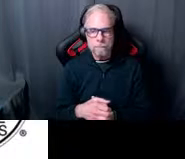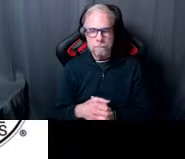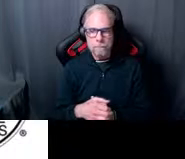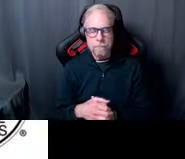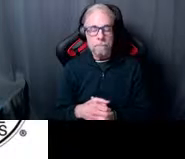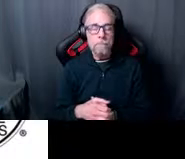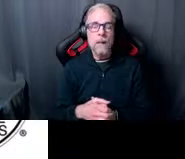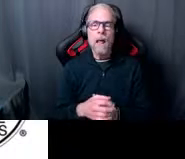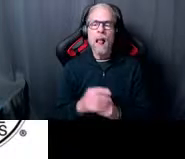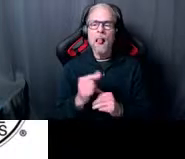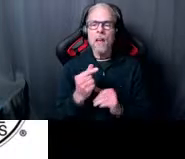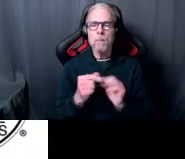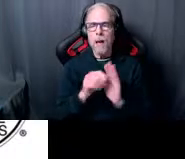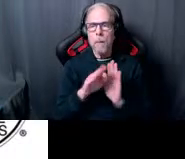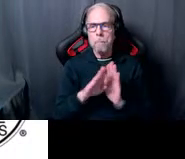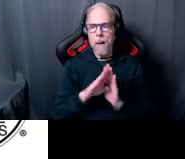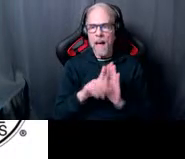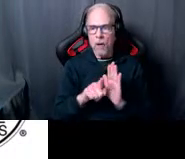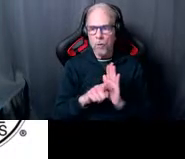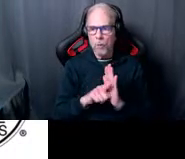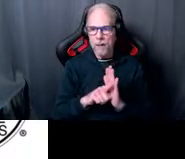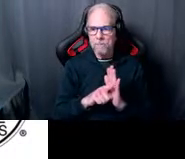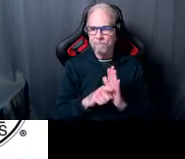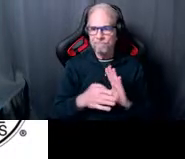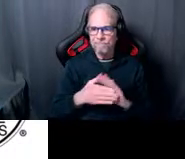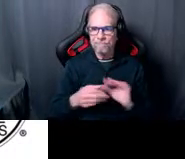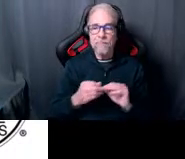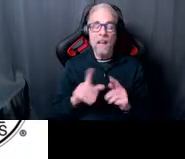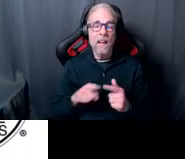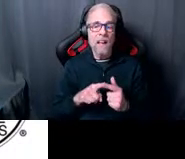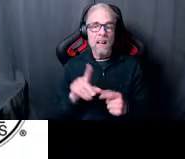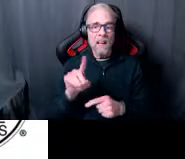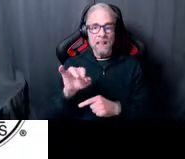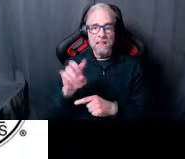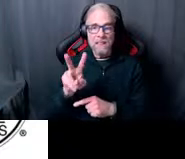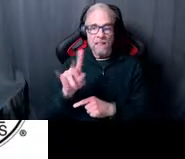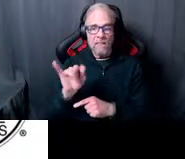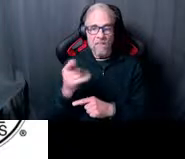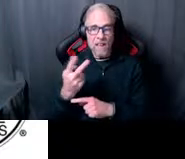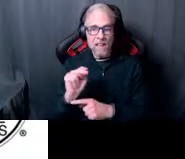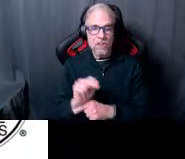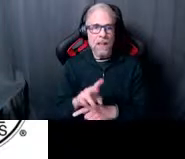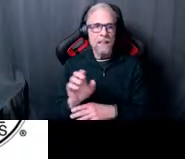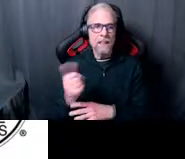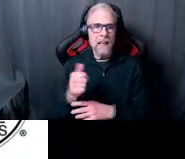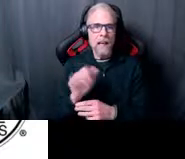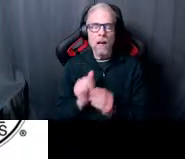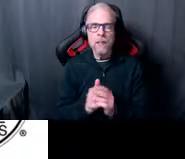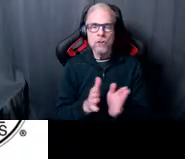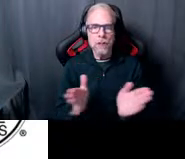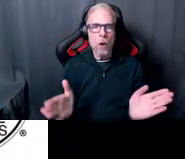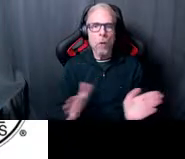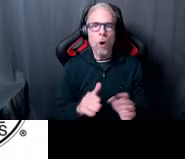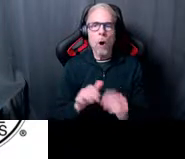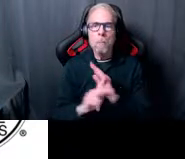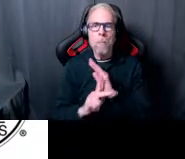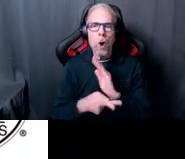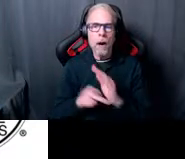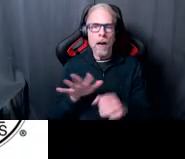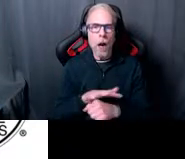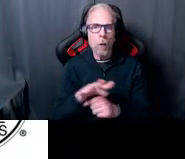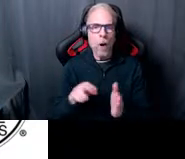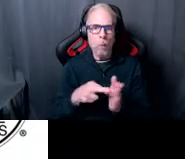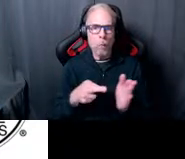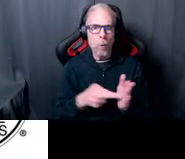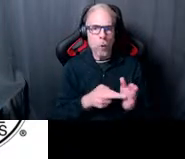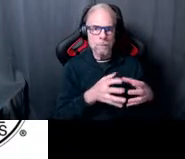So a little bit of background. Division 10 is where our general park area rules reside, and they are intended